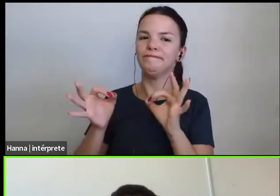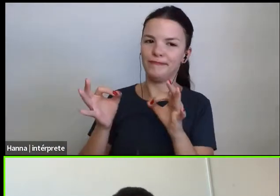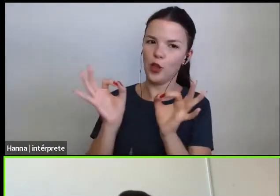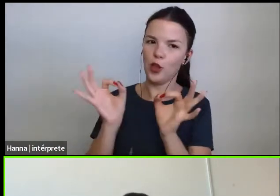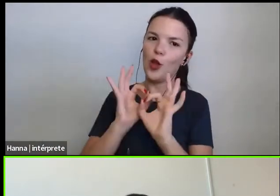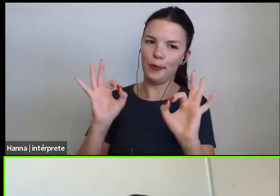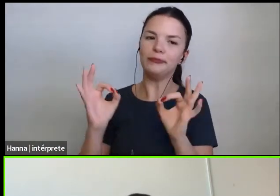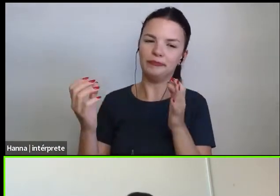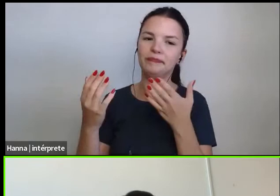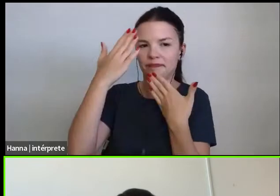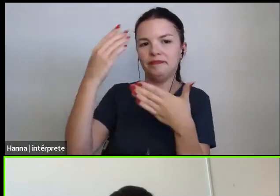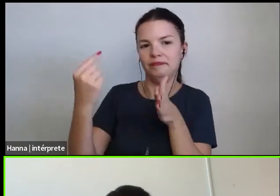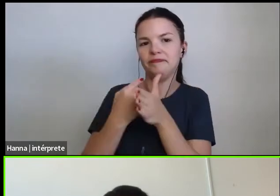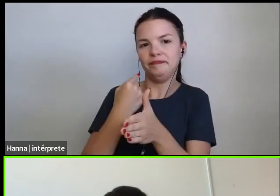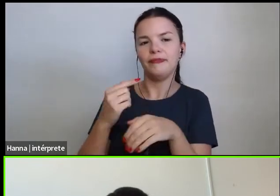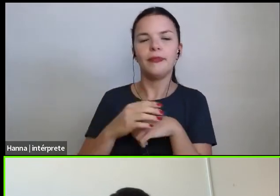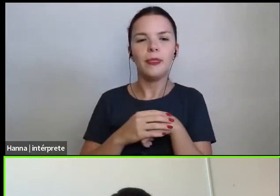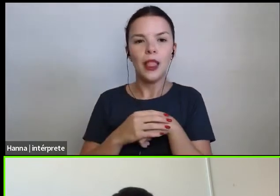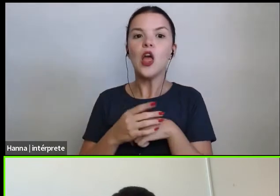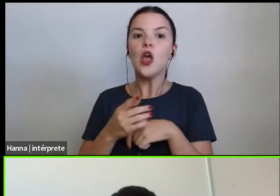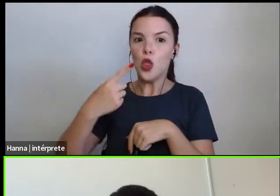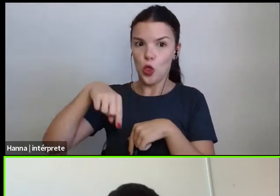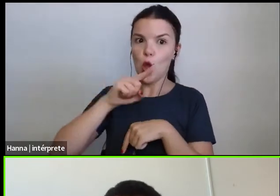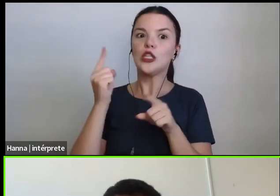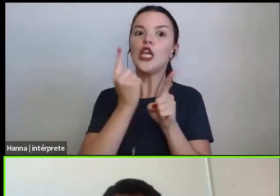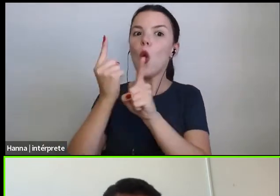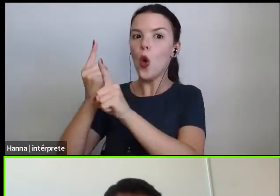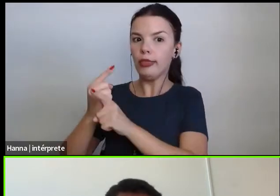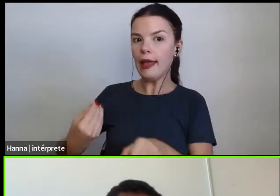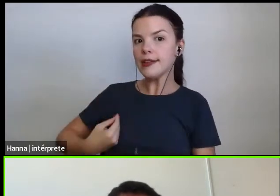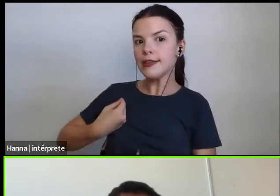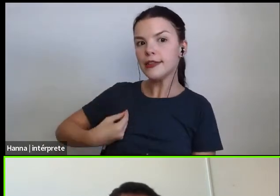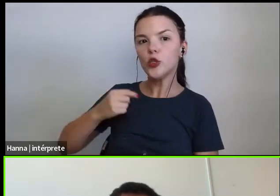Well, as I mentioned, we did find variation